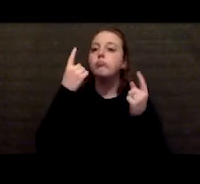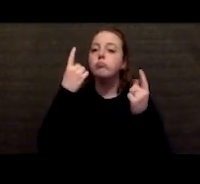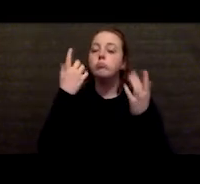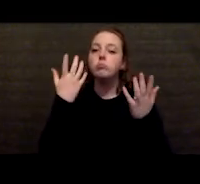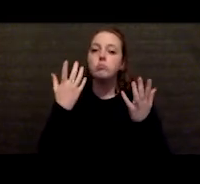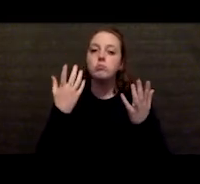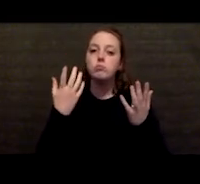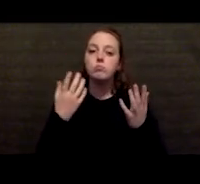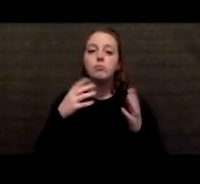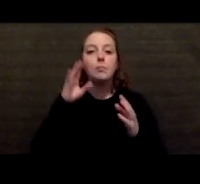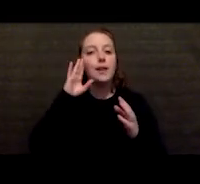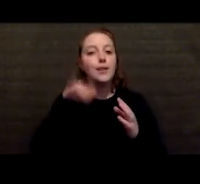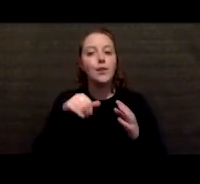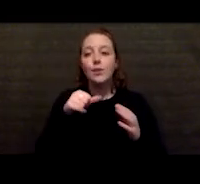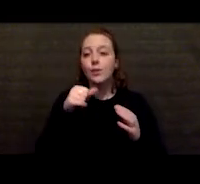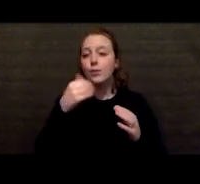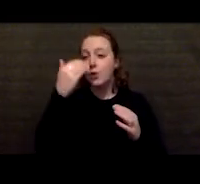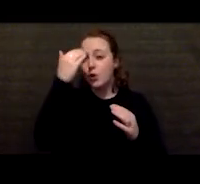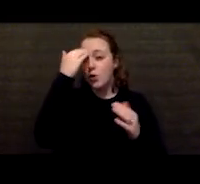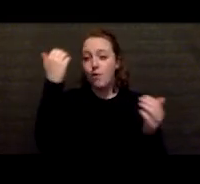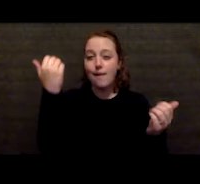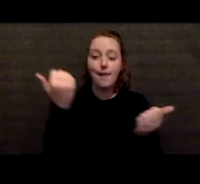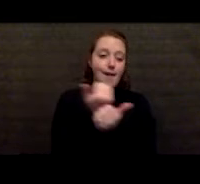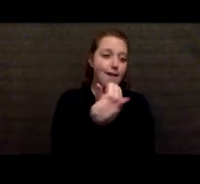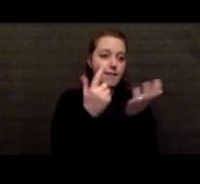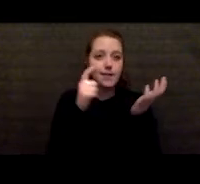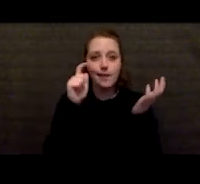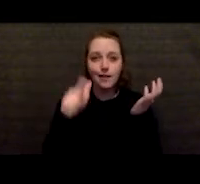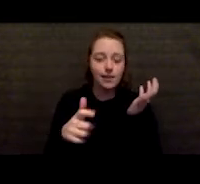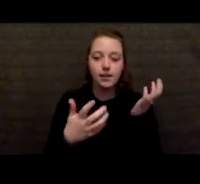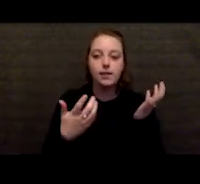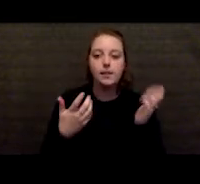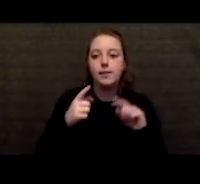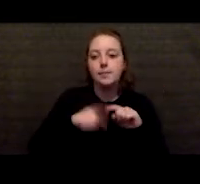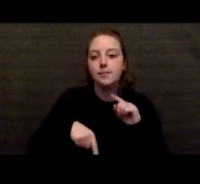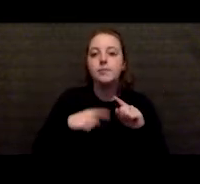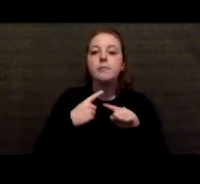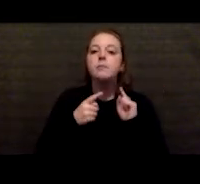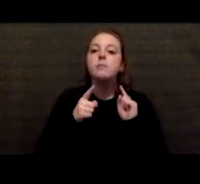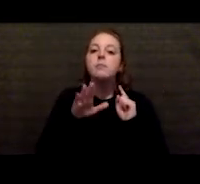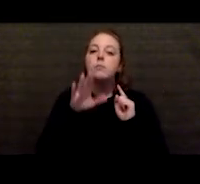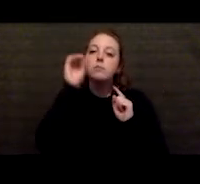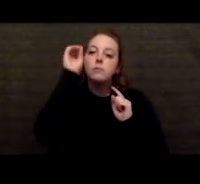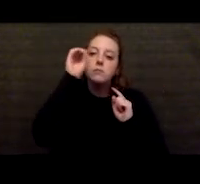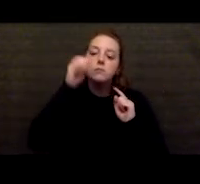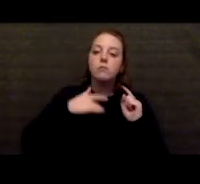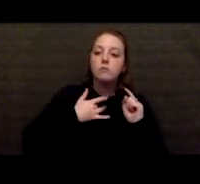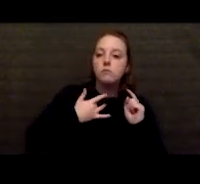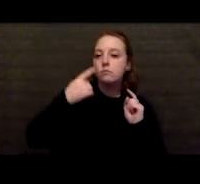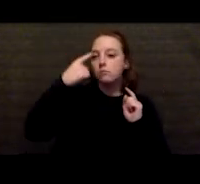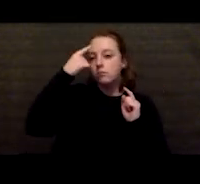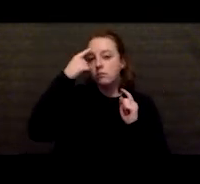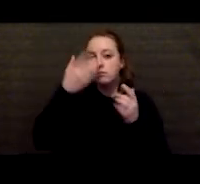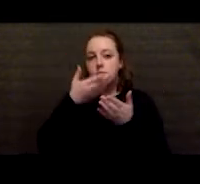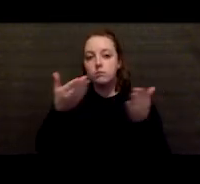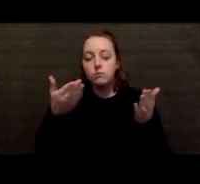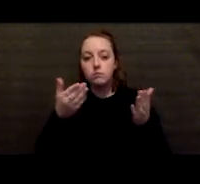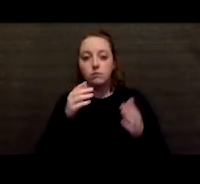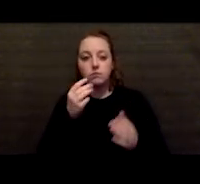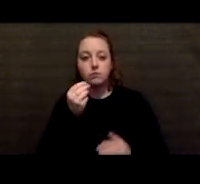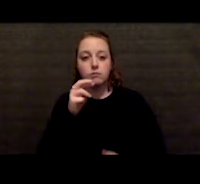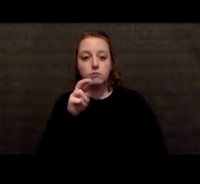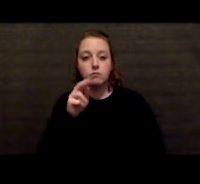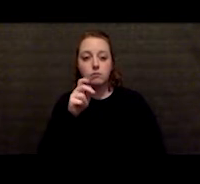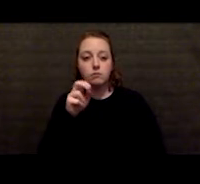I know you won't know everything you need to know to make a choice, or just share your thoughts. Mr. Carrera, did I miss anything that you